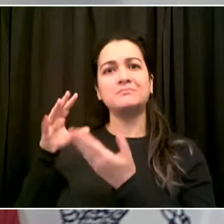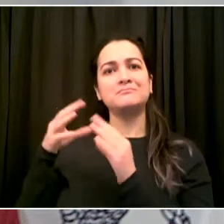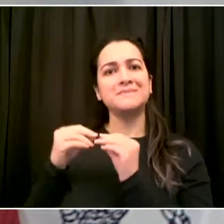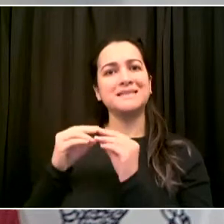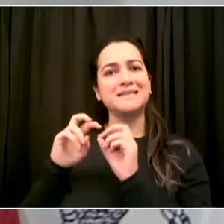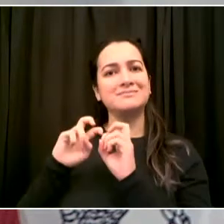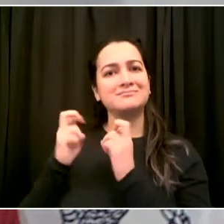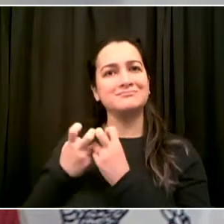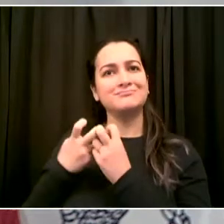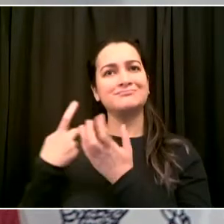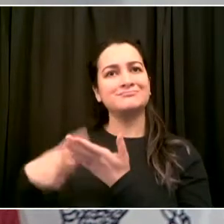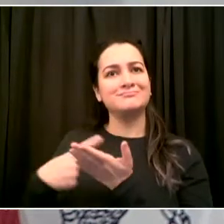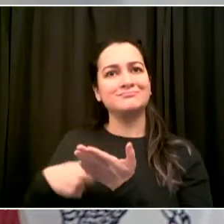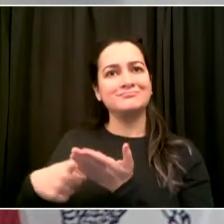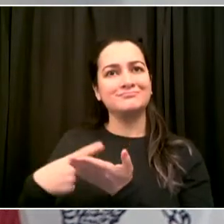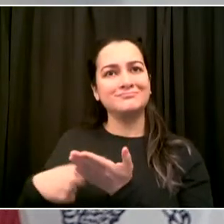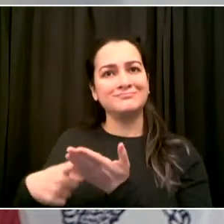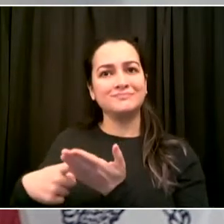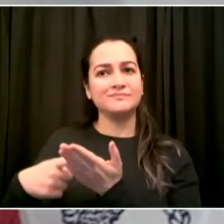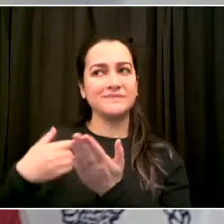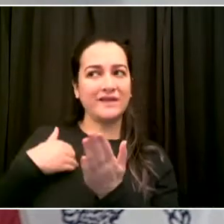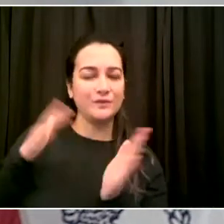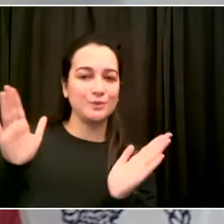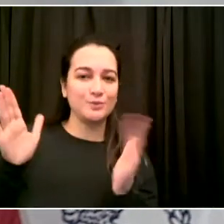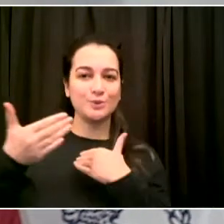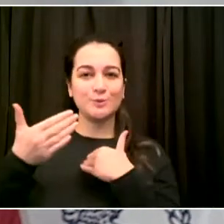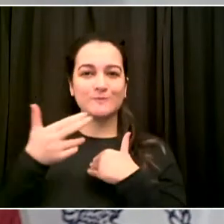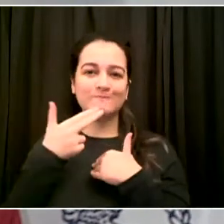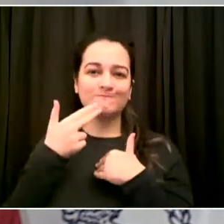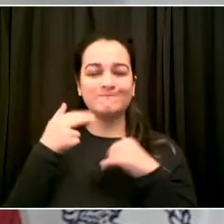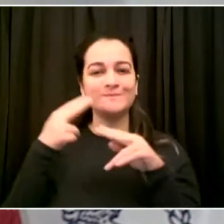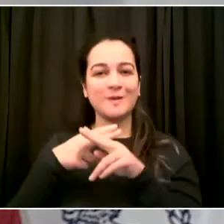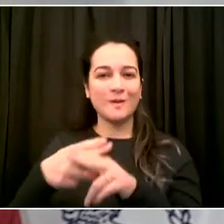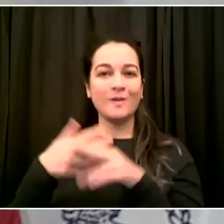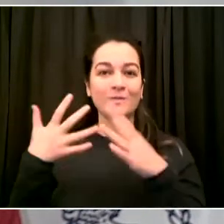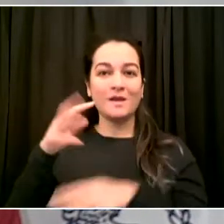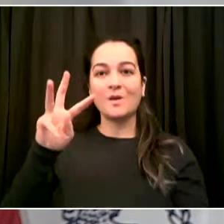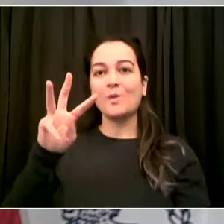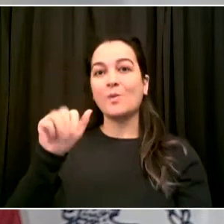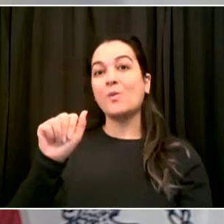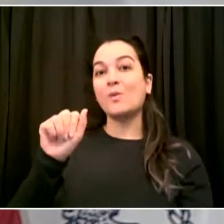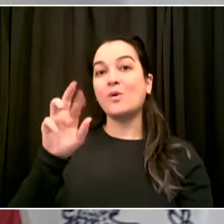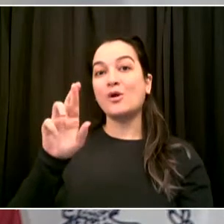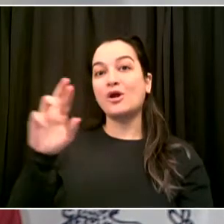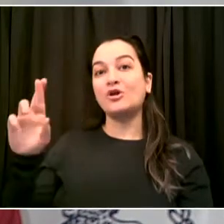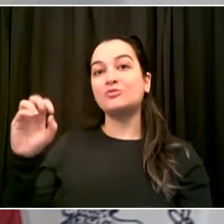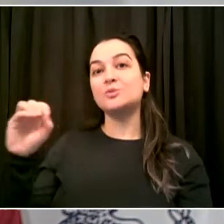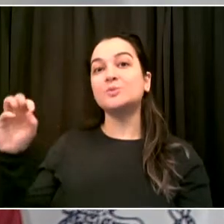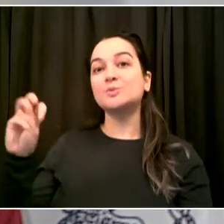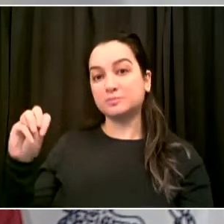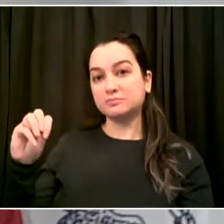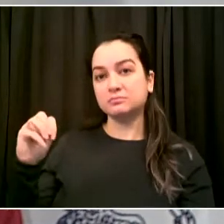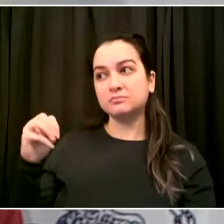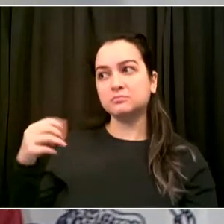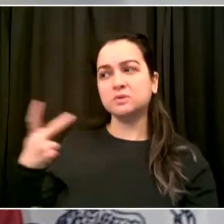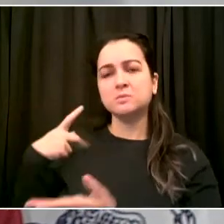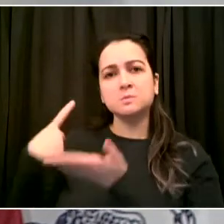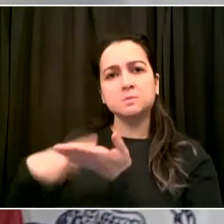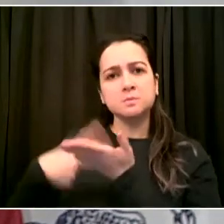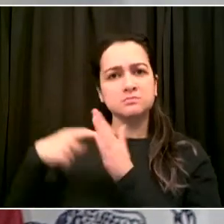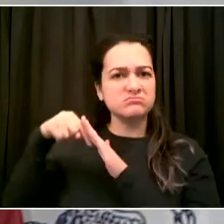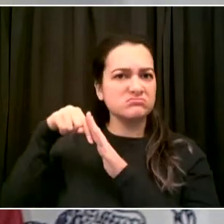have been initiated and intensify them, really, speed them up, coordinate them, come up with a series of major